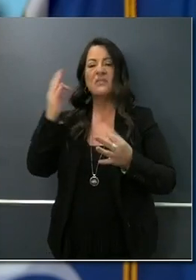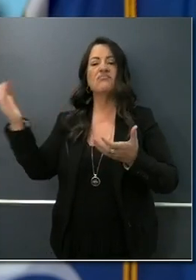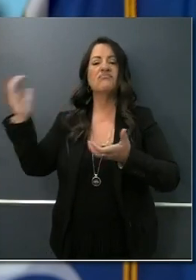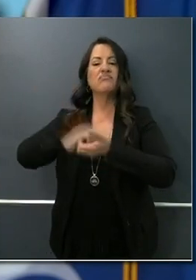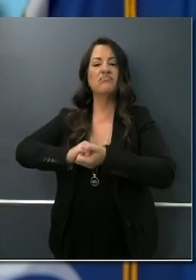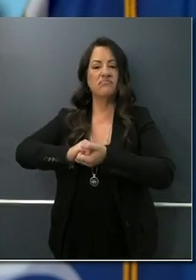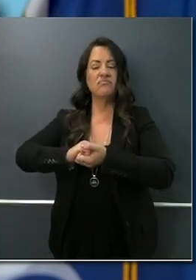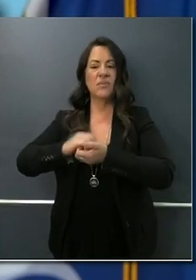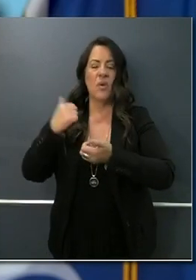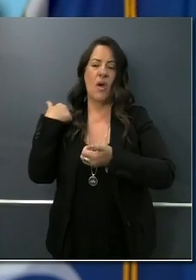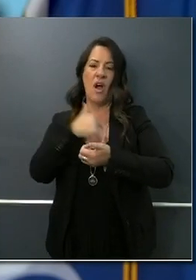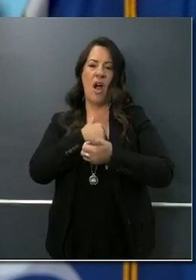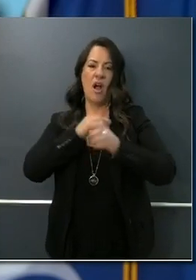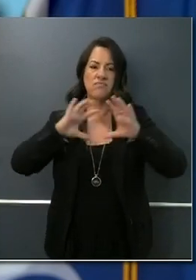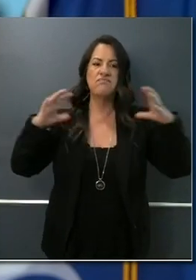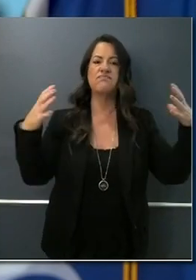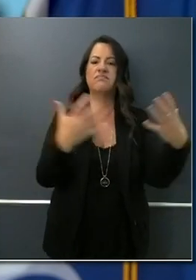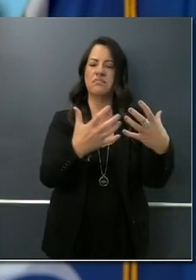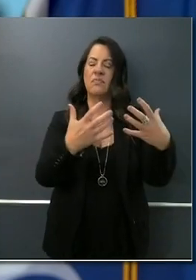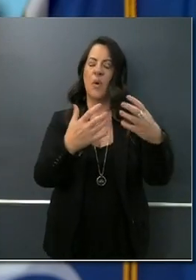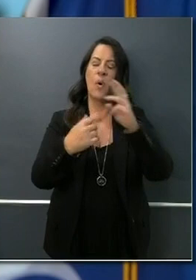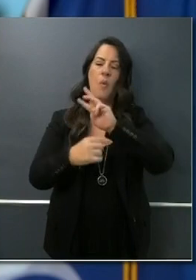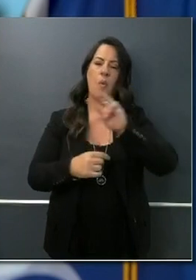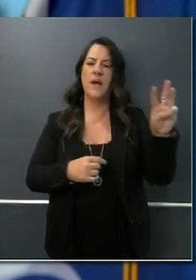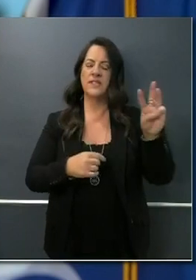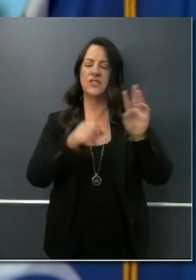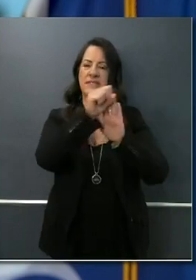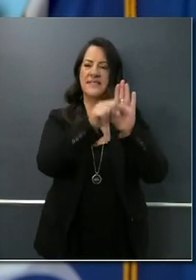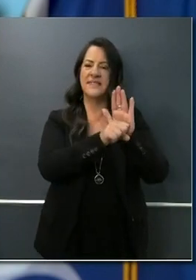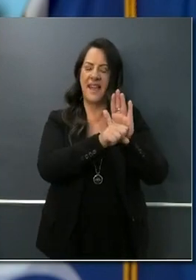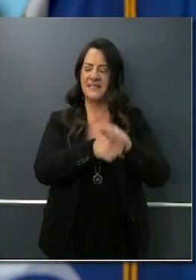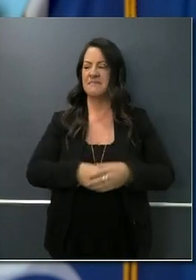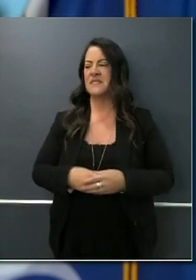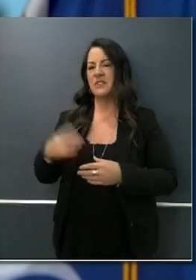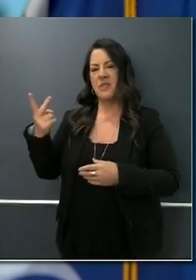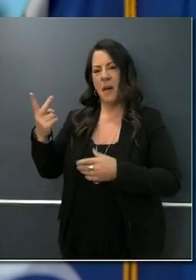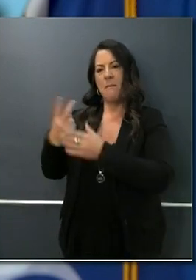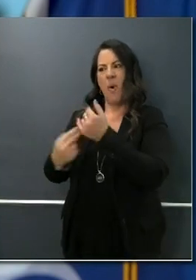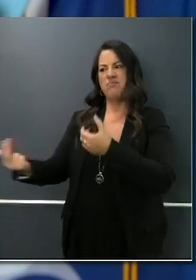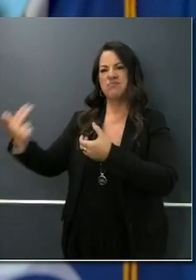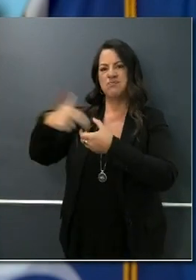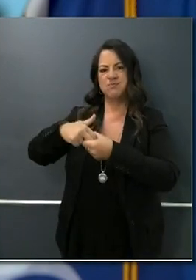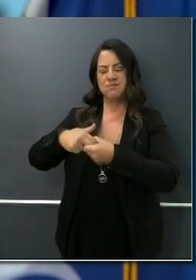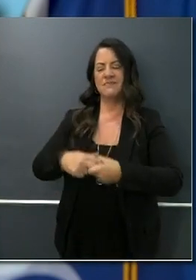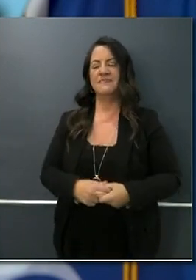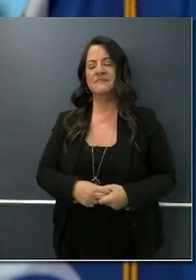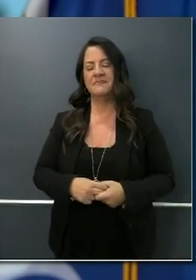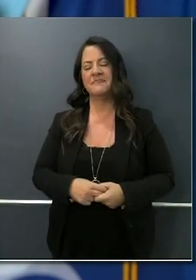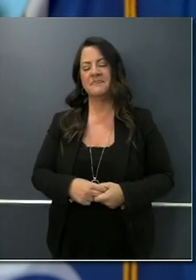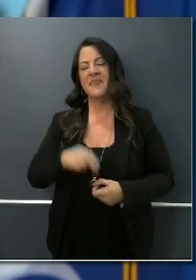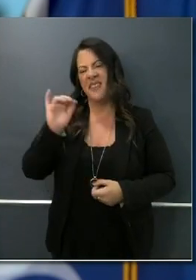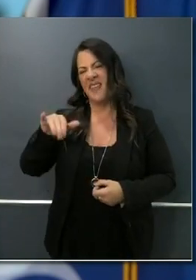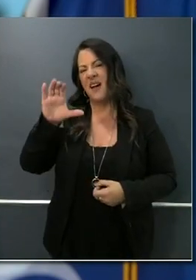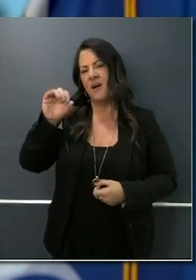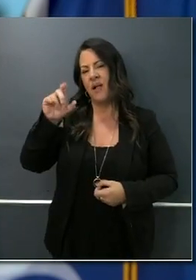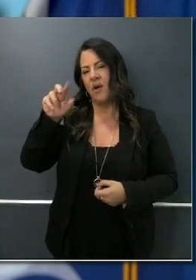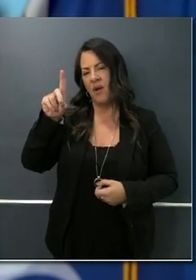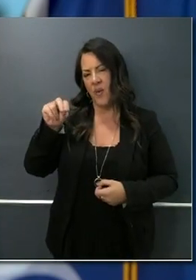States Coalition. In addition to Colorado and to Nevada, of course,